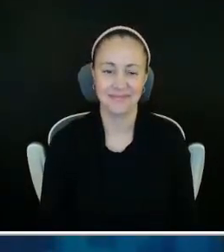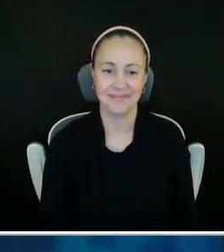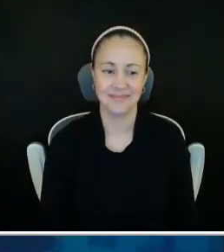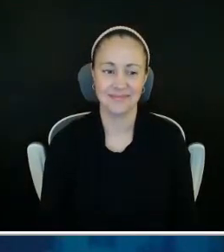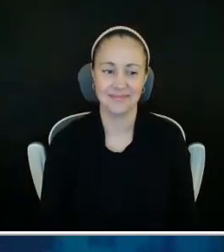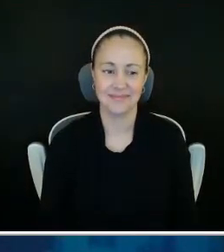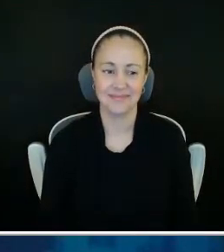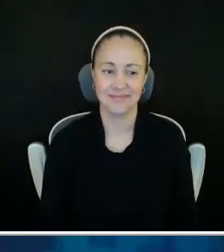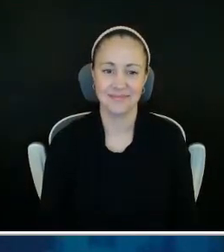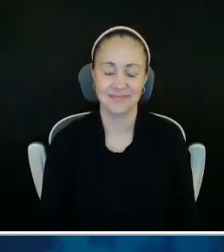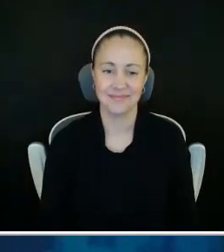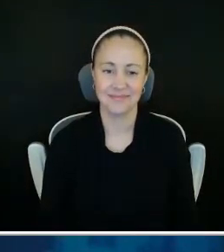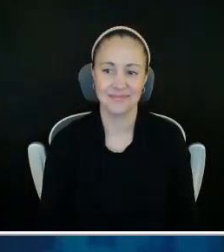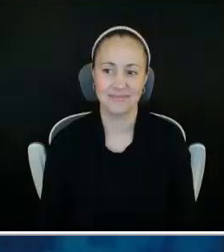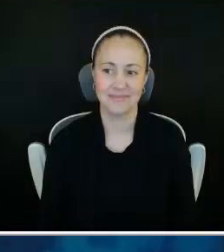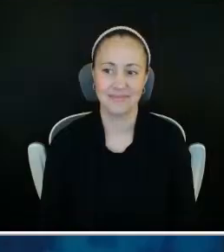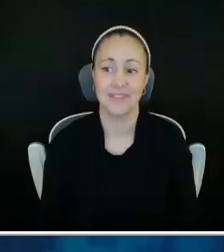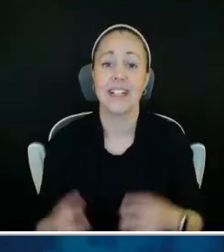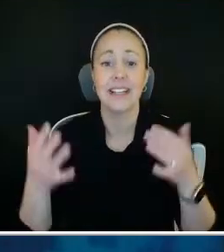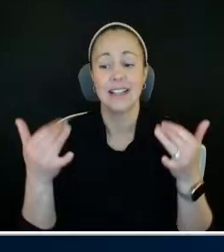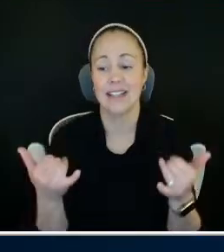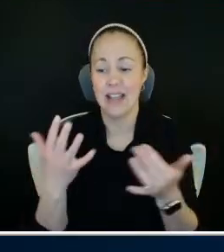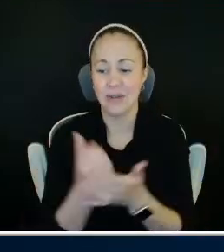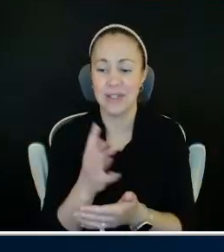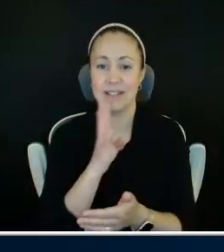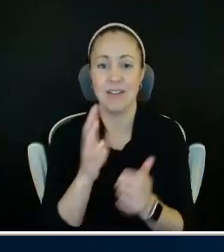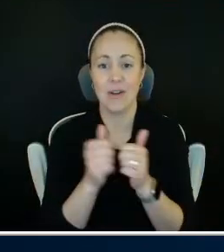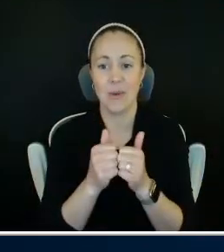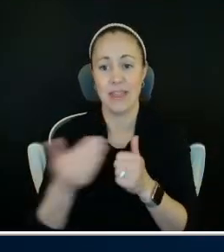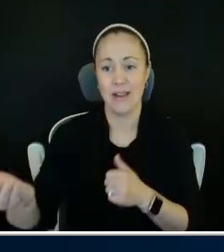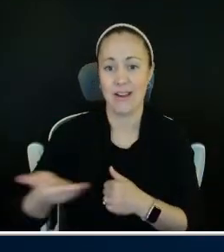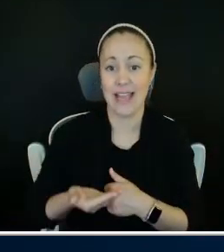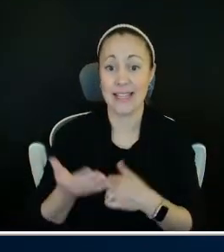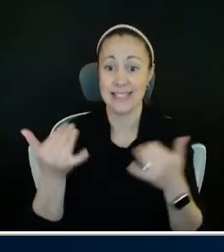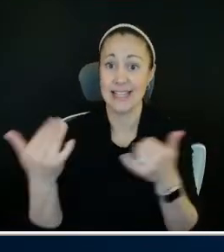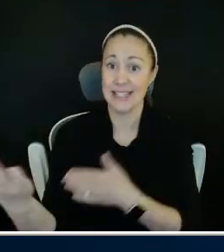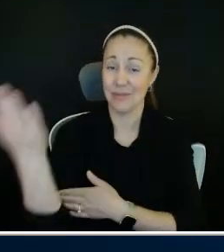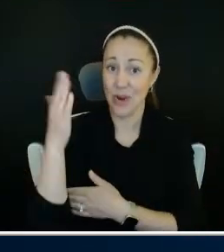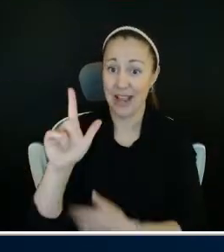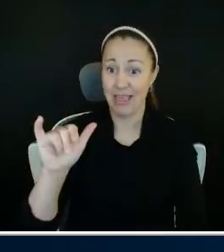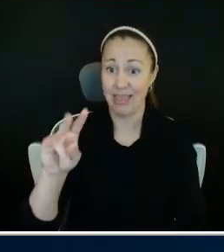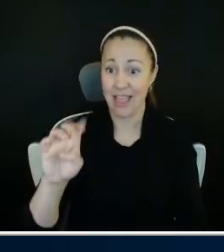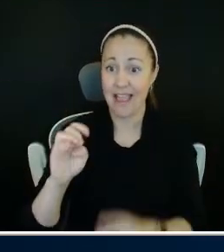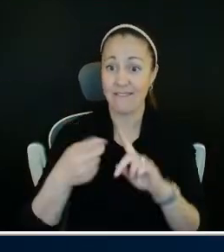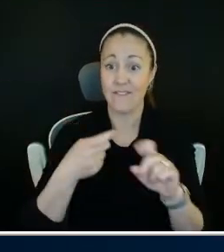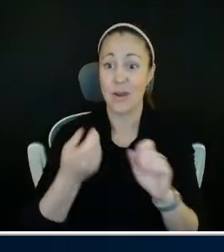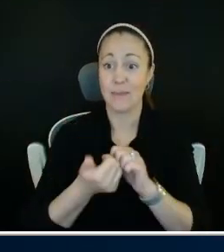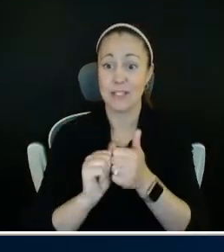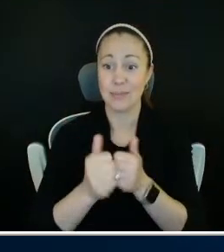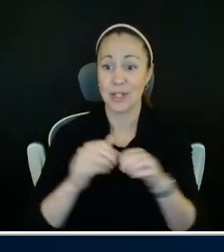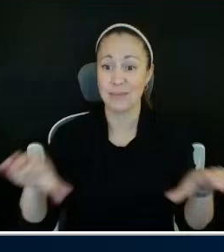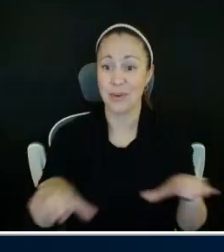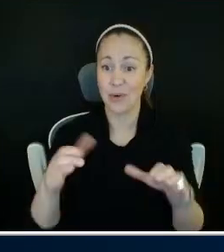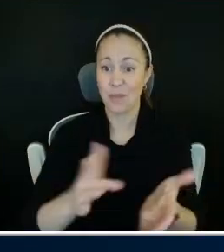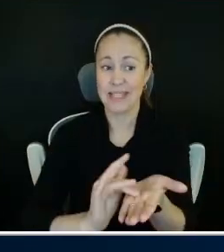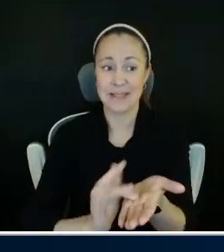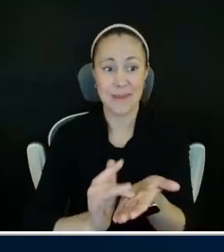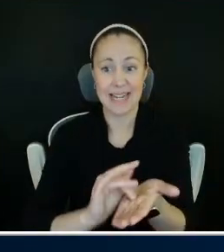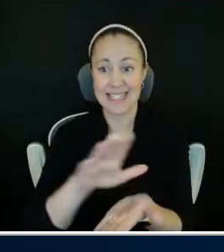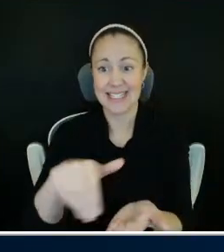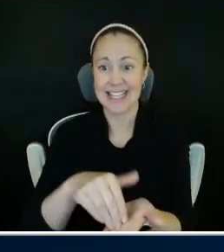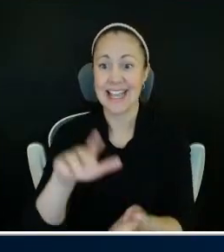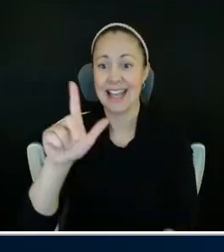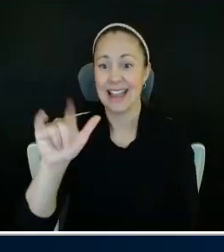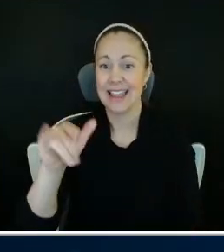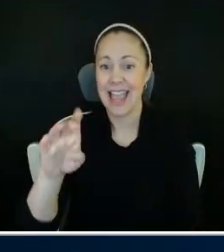Let's turn to our guests for this morning's discussion. Joining us live from our Sports Performance Medicine Center is Lael Barnes. Hi, Lael. It's great to see